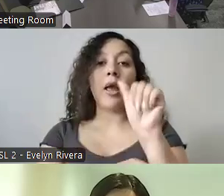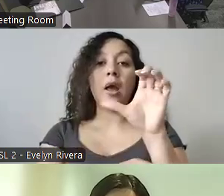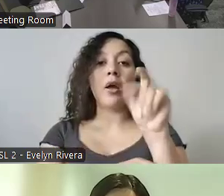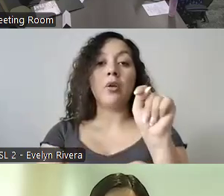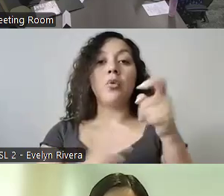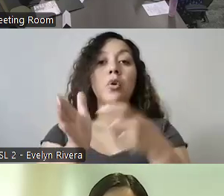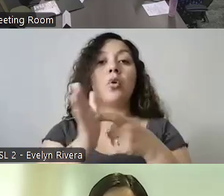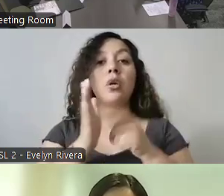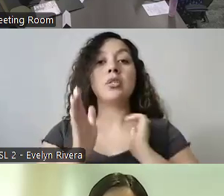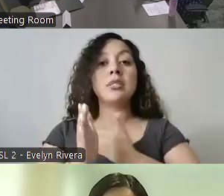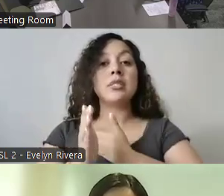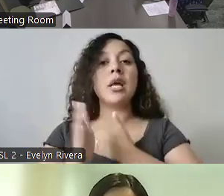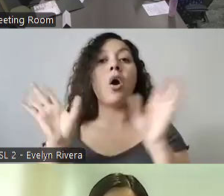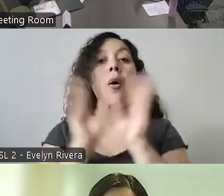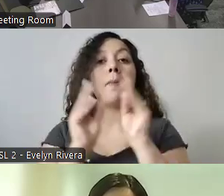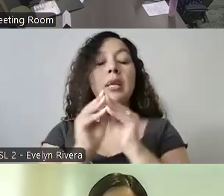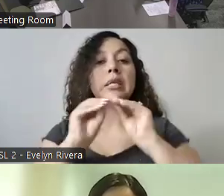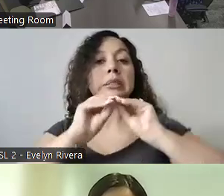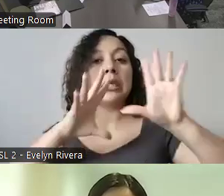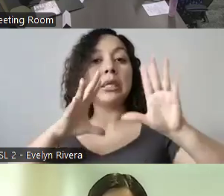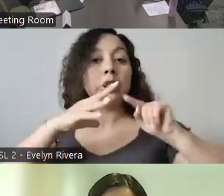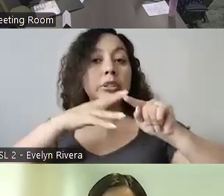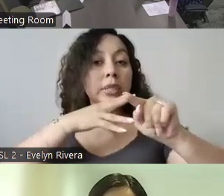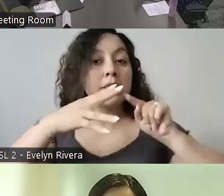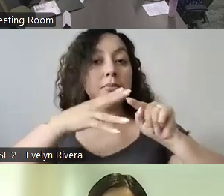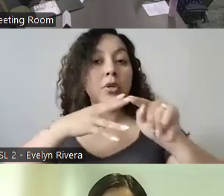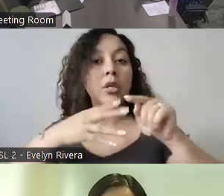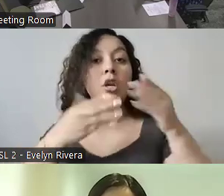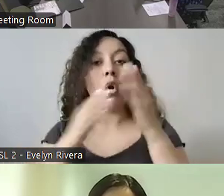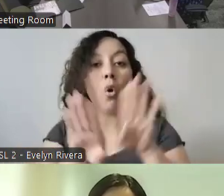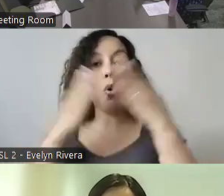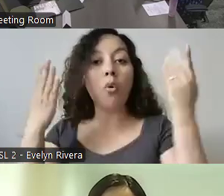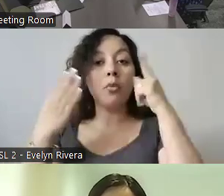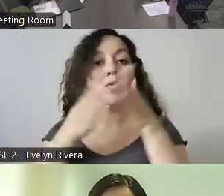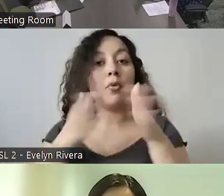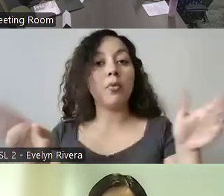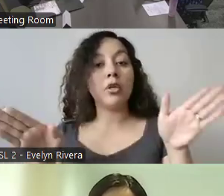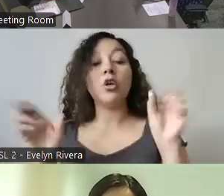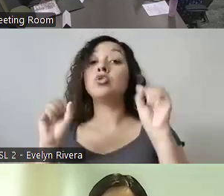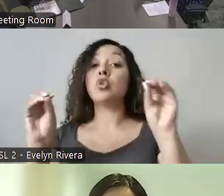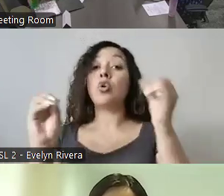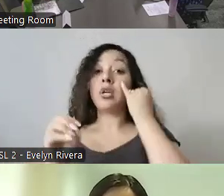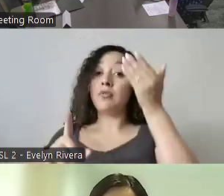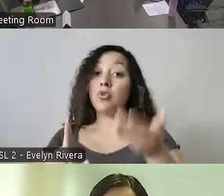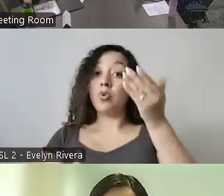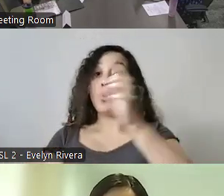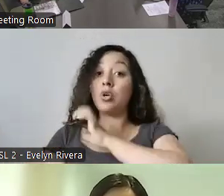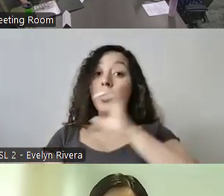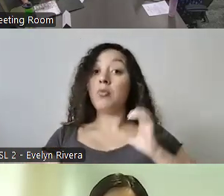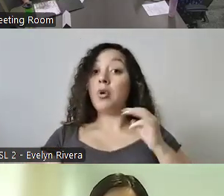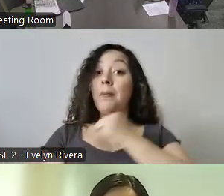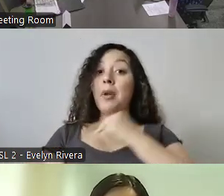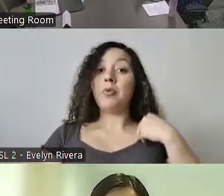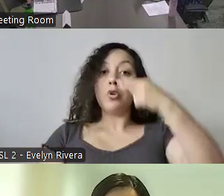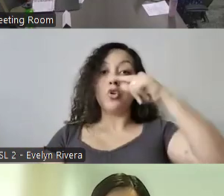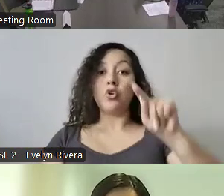and decision-making remains transparent and open to the public. So if you are a committee member, please turn on your camera so